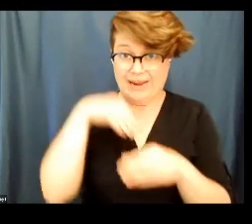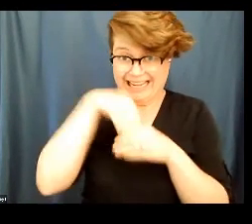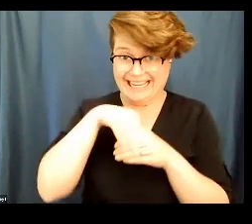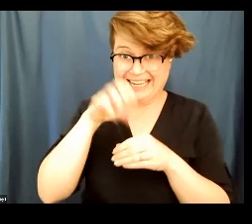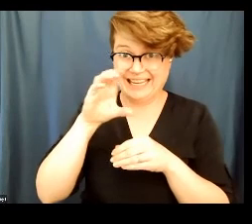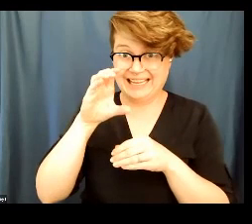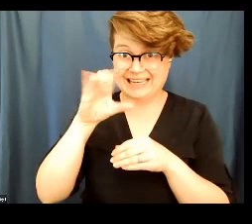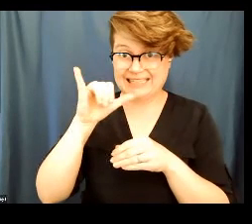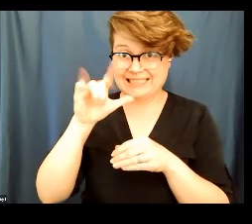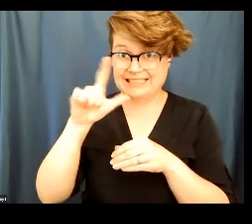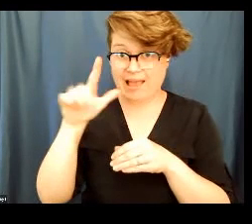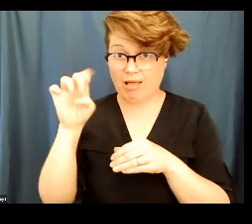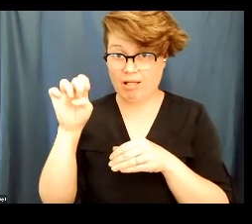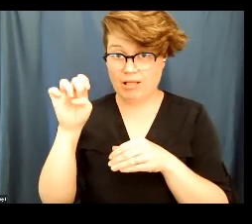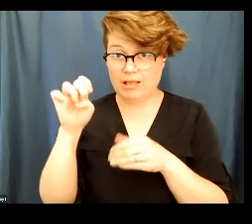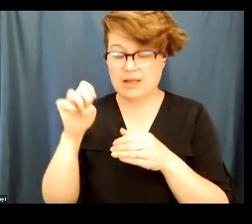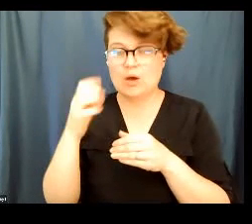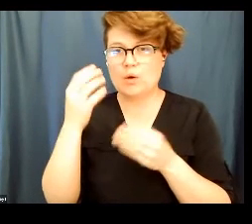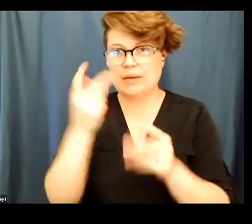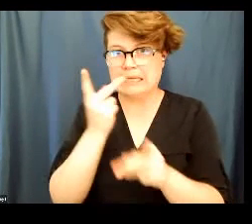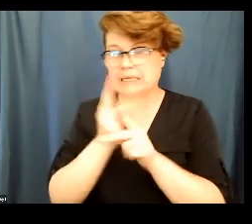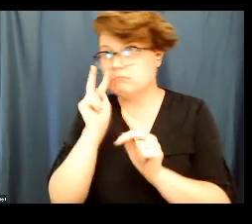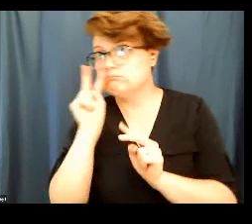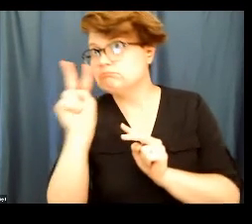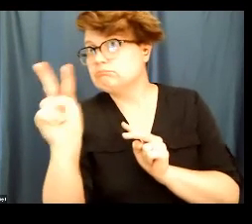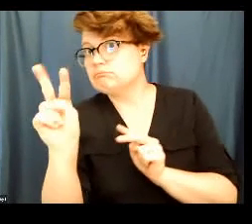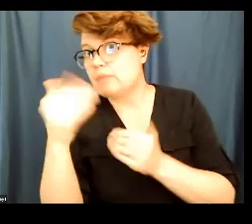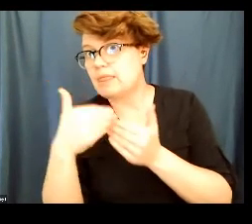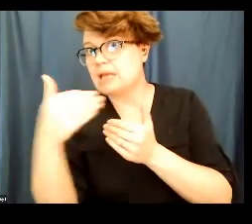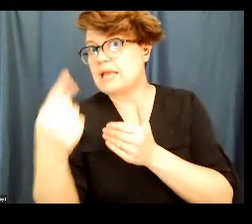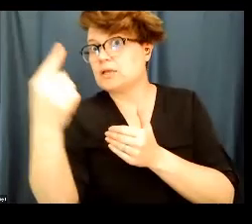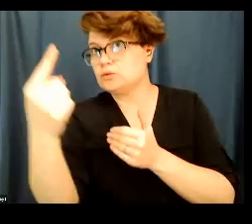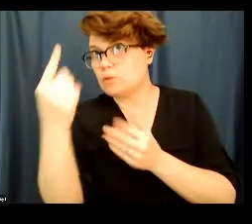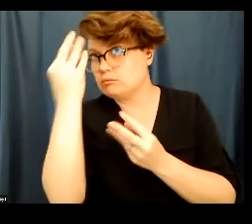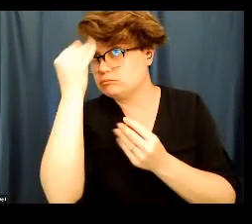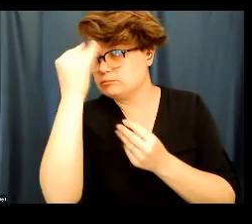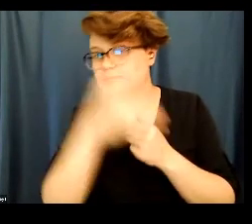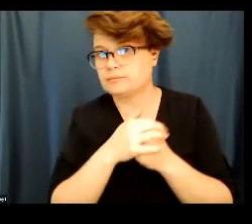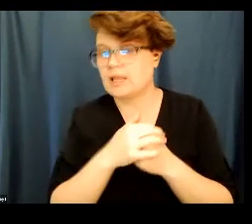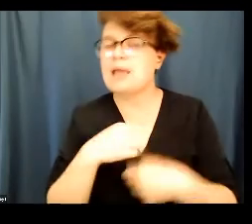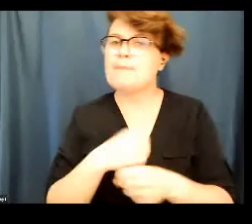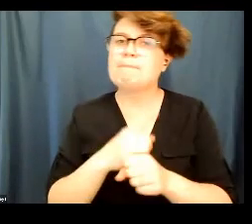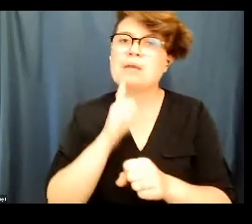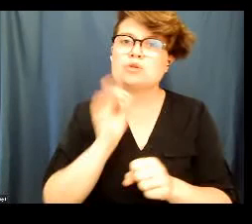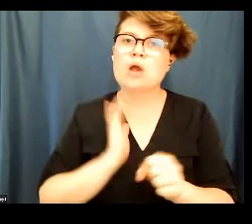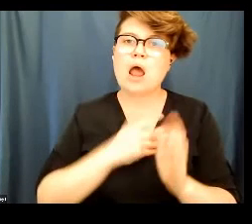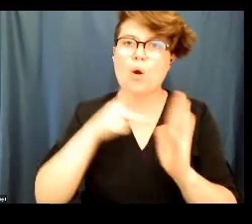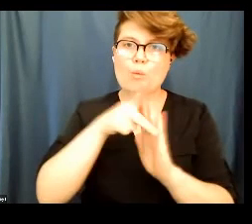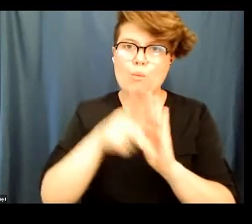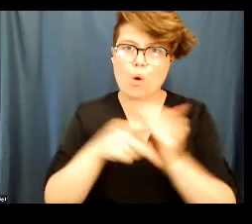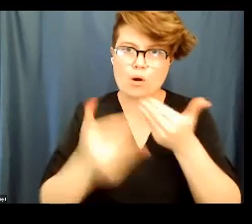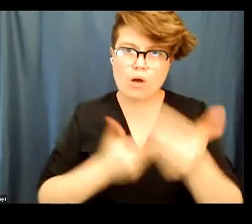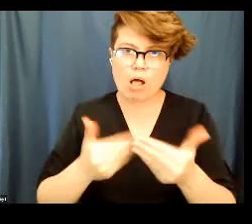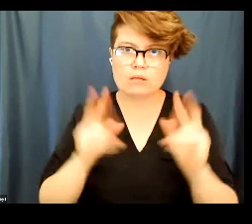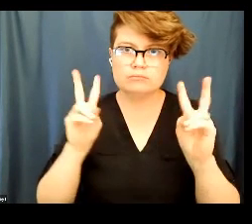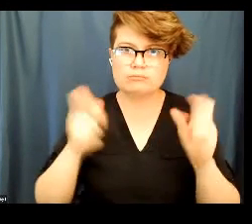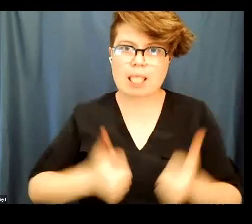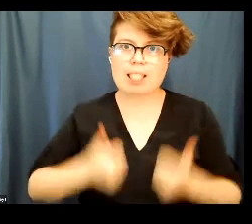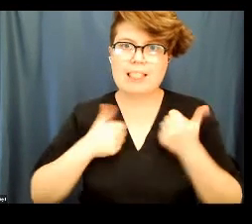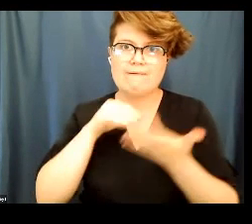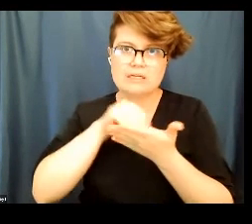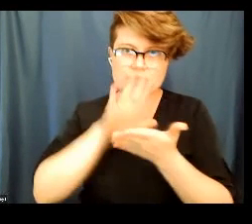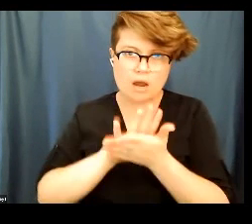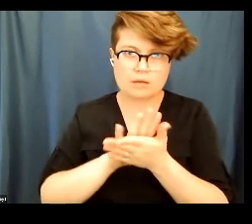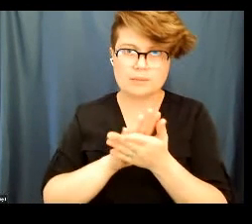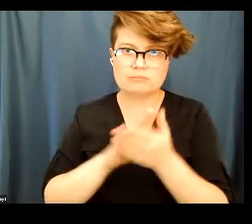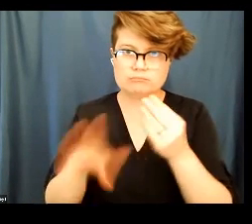moving and make sure that our protocol is really a living document and is really something that is being